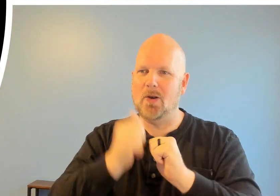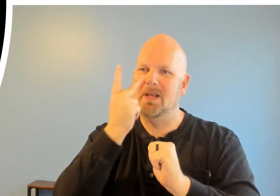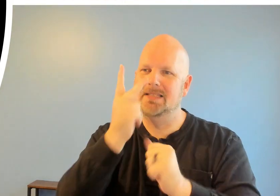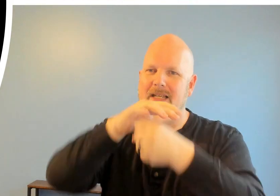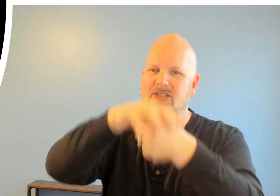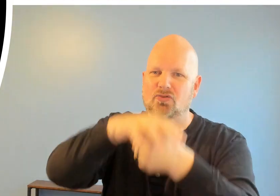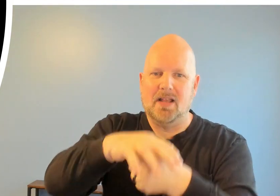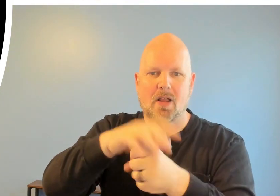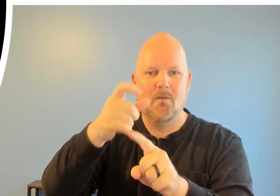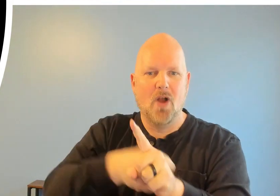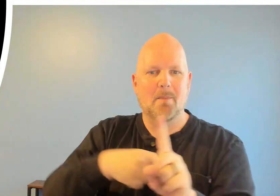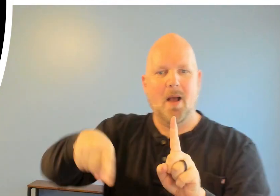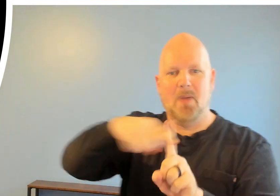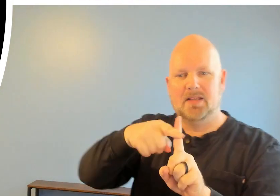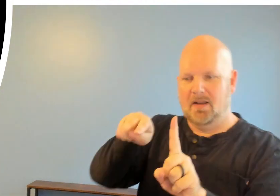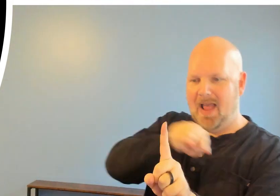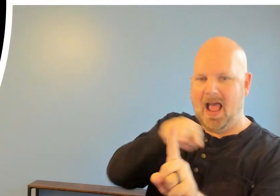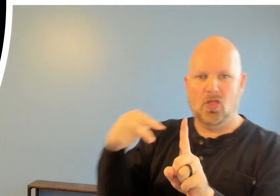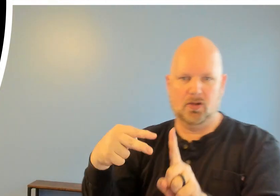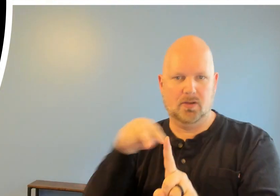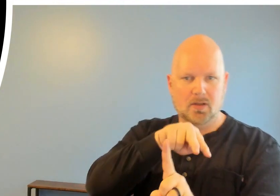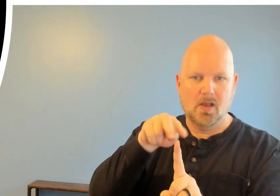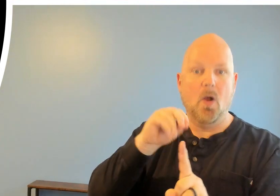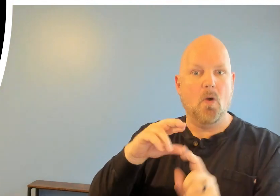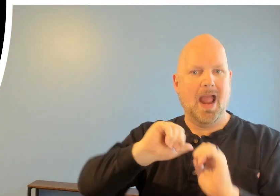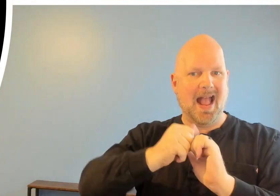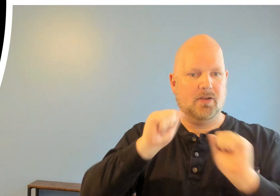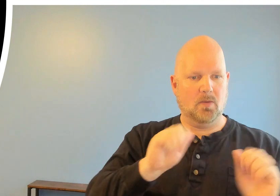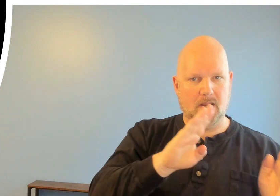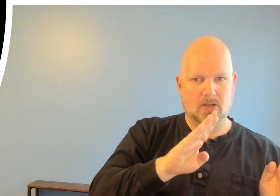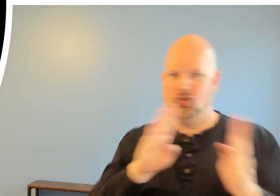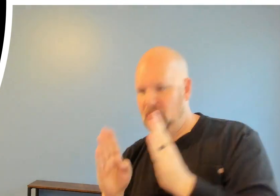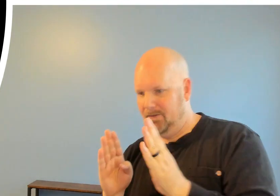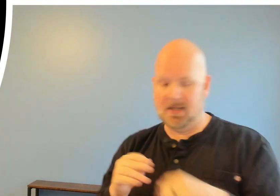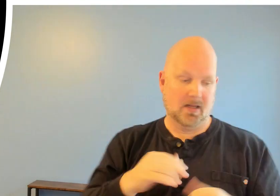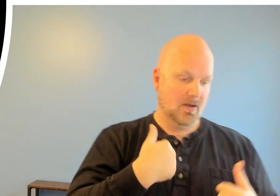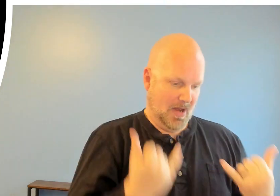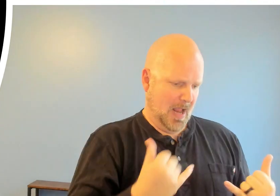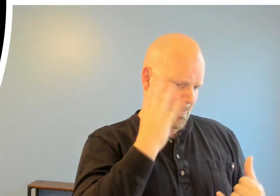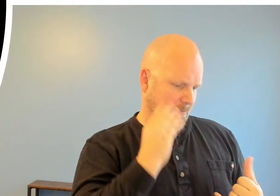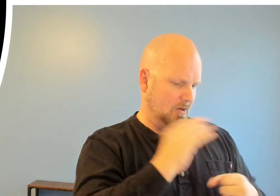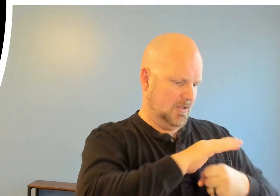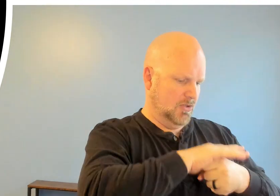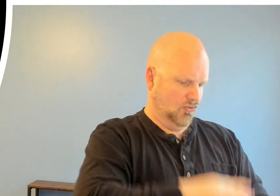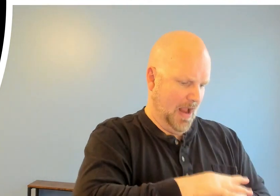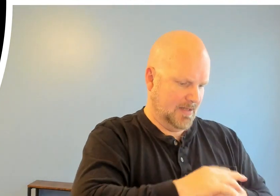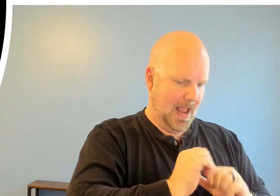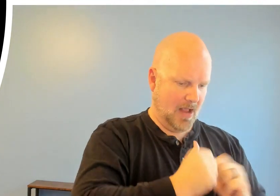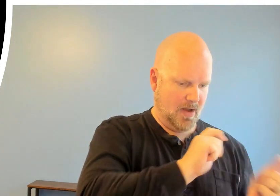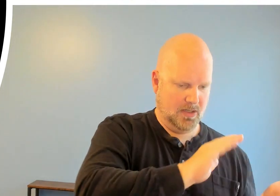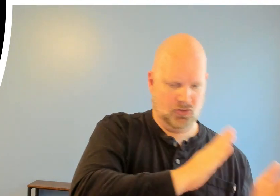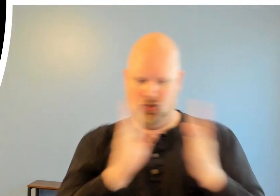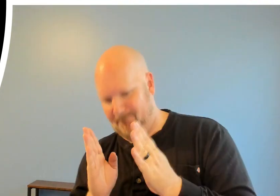stress from a position of positivity, or quickly shift from I'm stressed into a more positive outlook